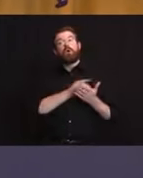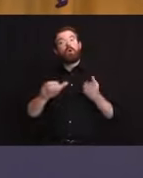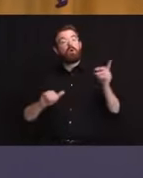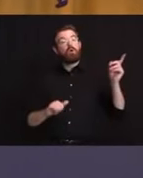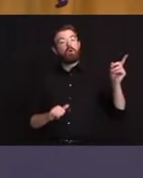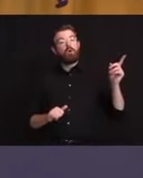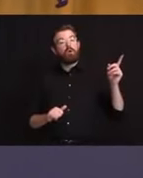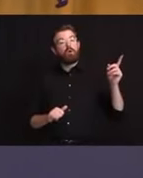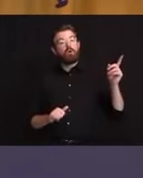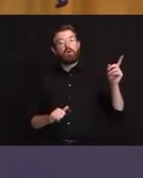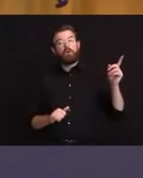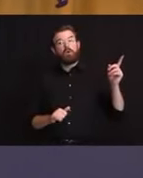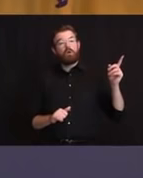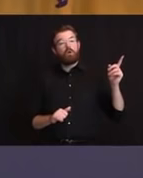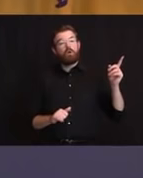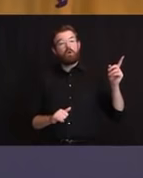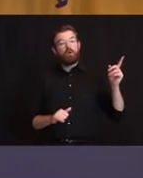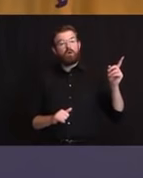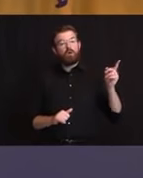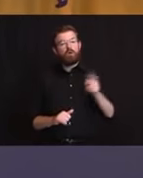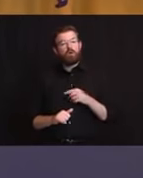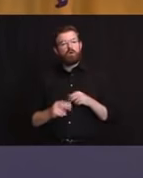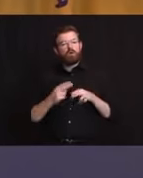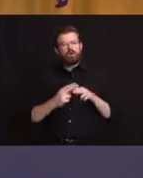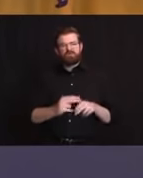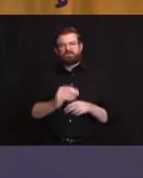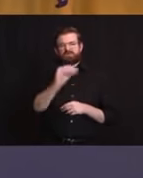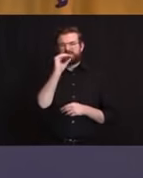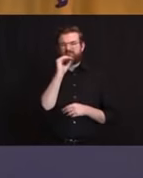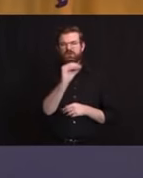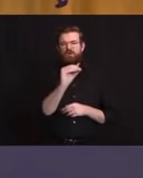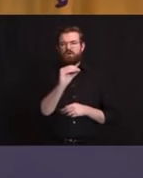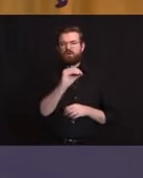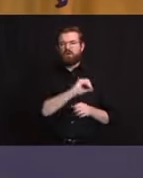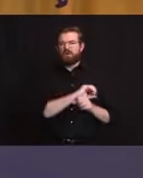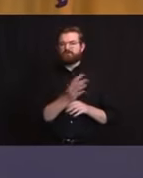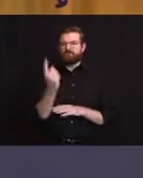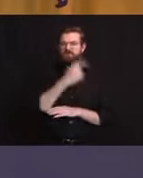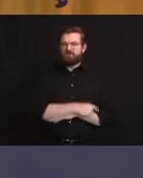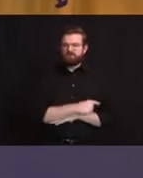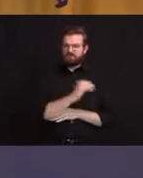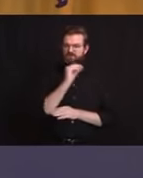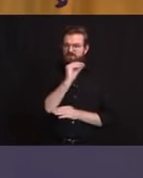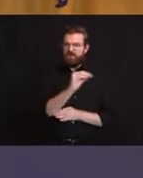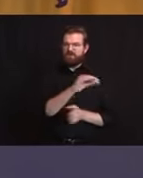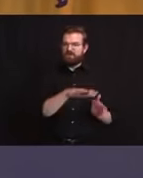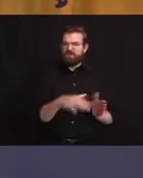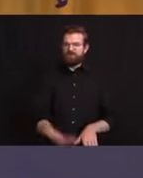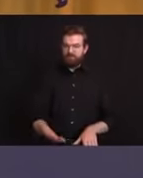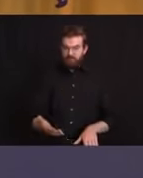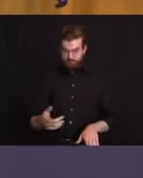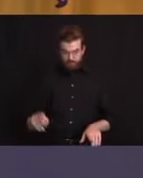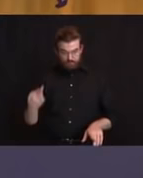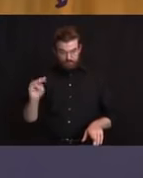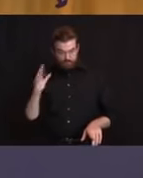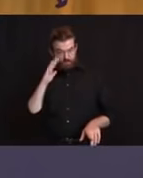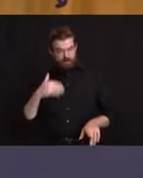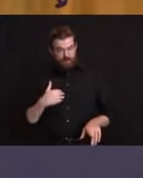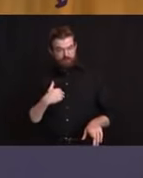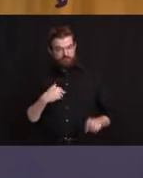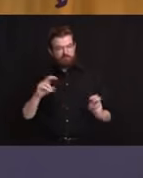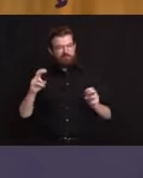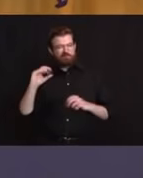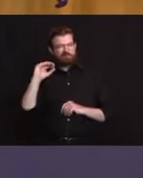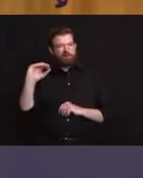fatality COVID day. Do you believe New Jersey has or will have a day where nobody dies of COVID-19 related causes? For